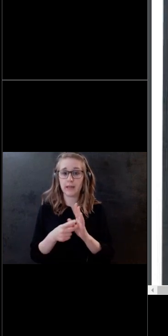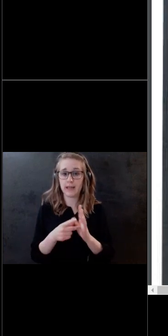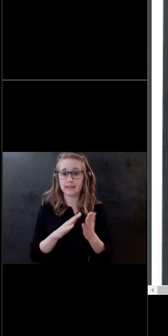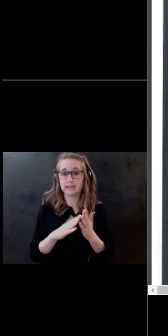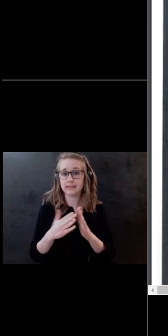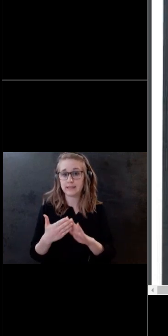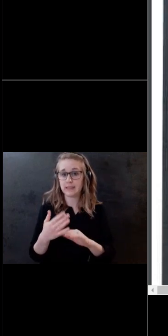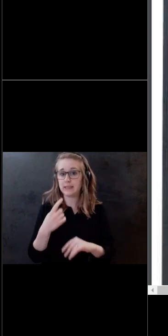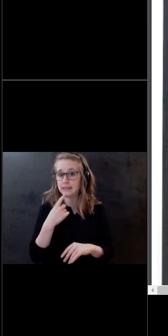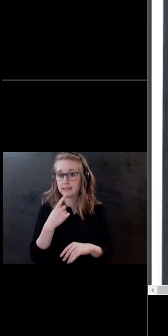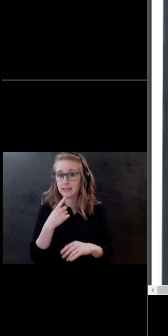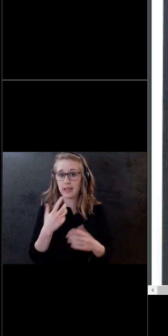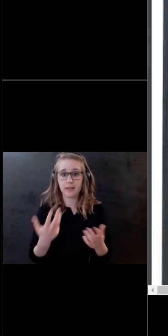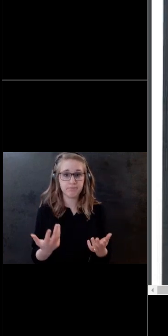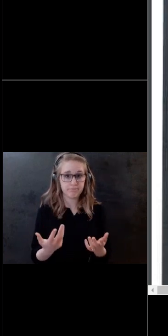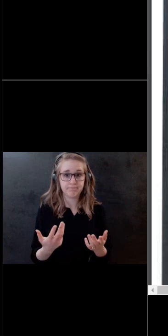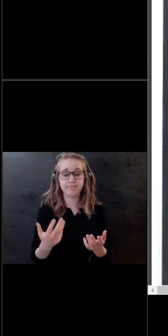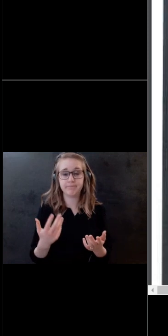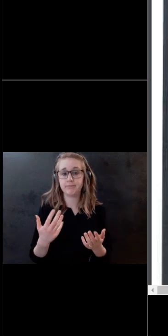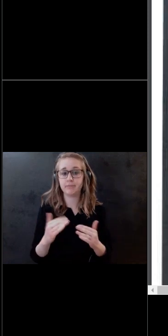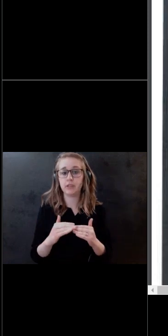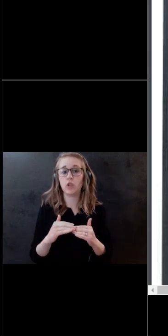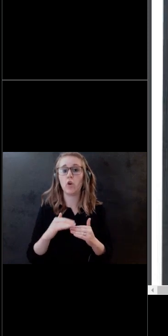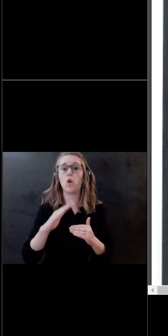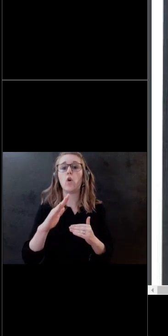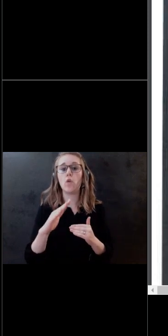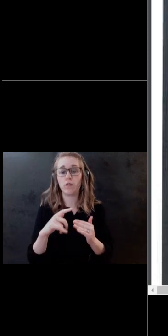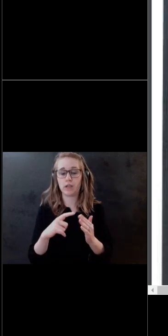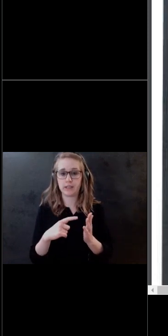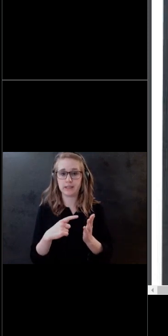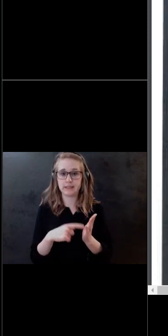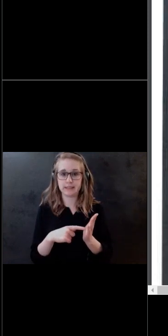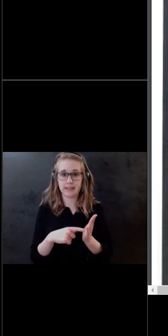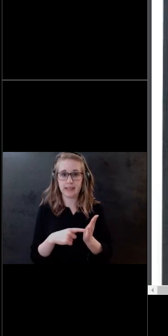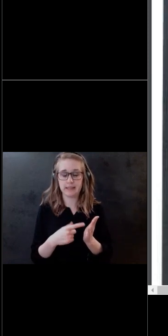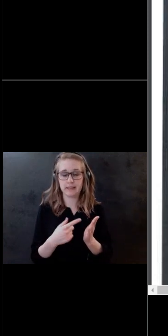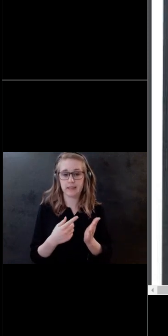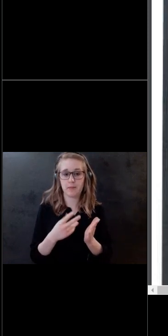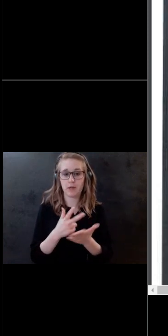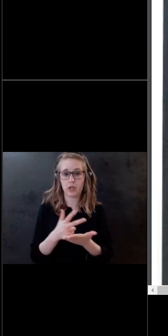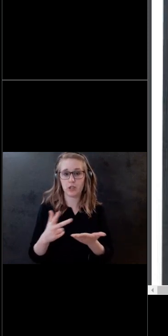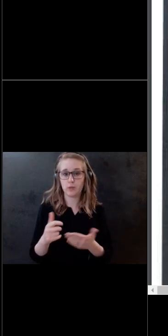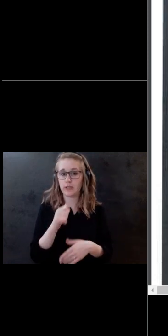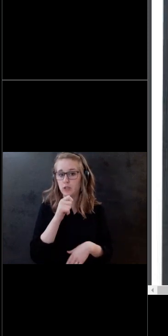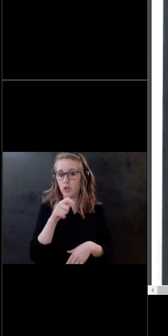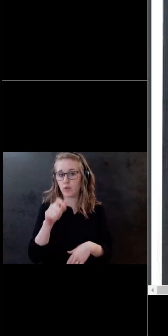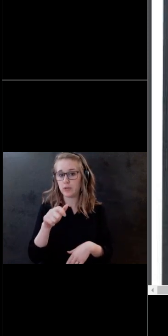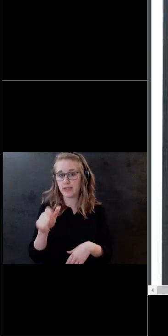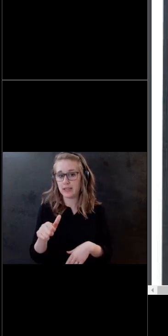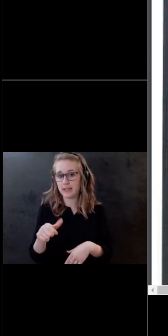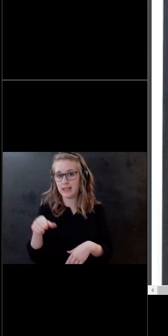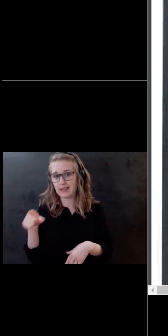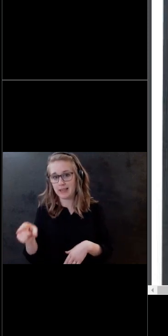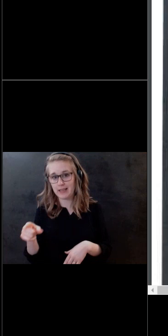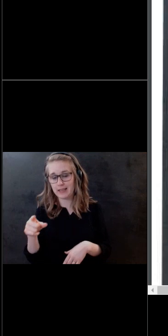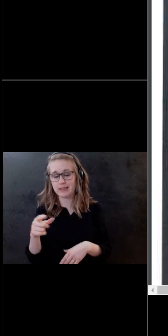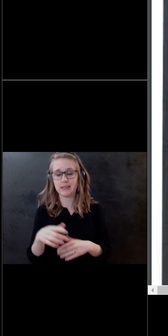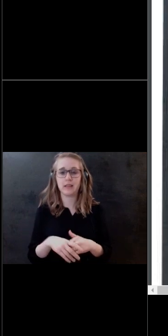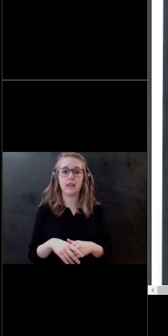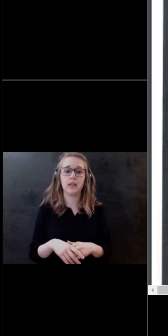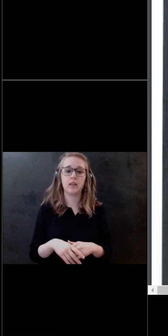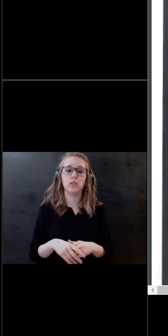say, we overstated our parking and we don't need X for what we have, and we have a